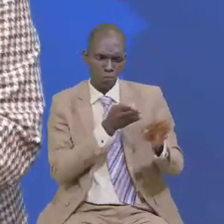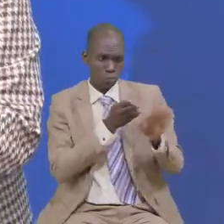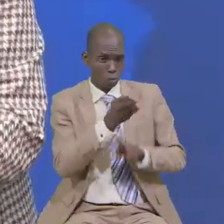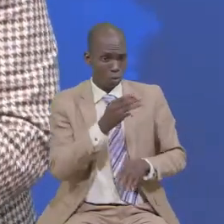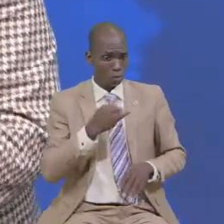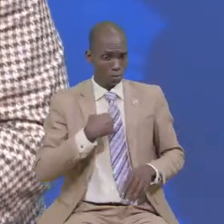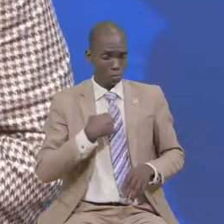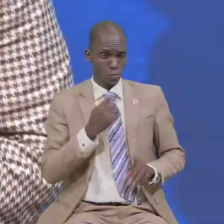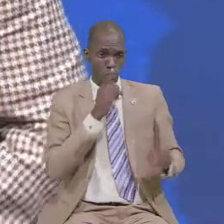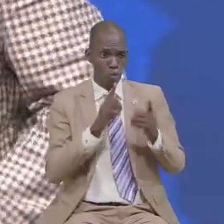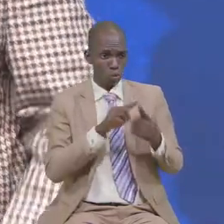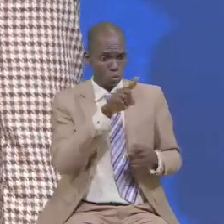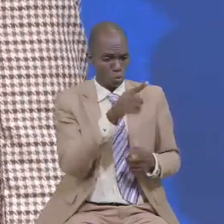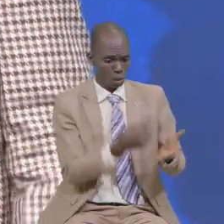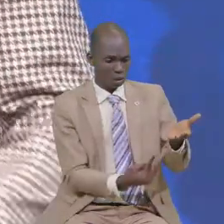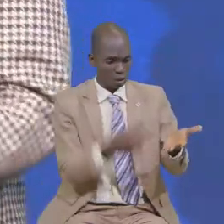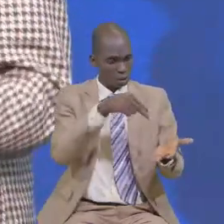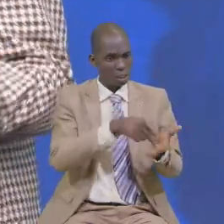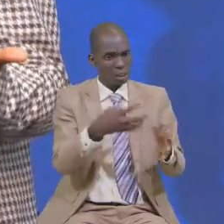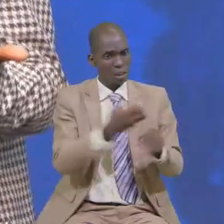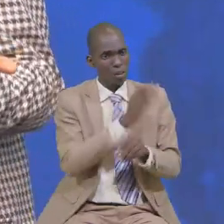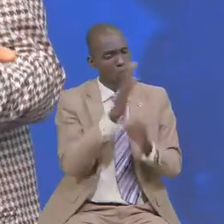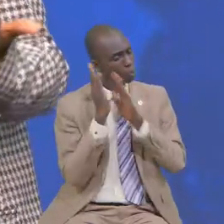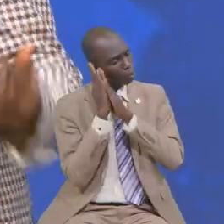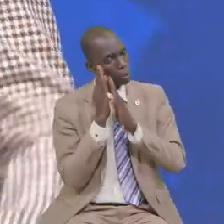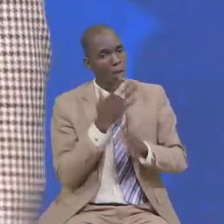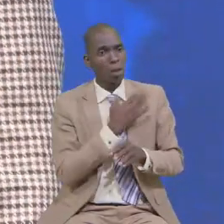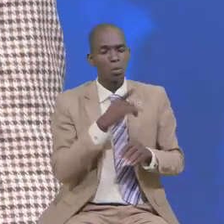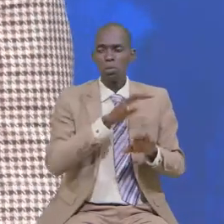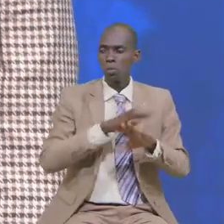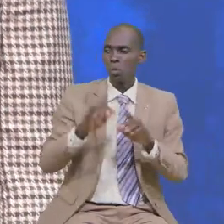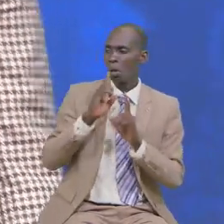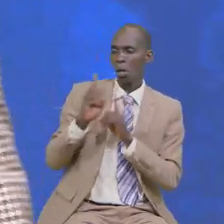you, arise, take up your bed, and you didn't budge.